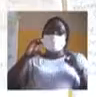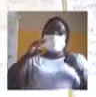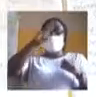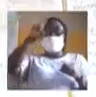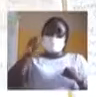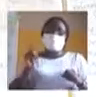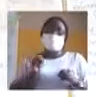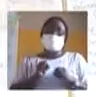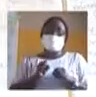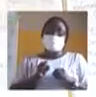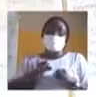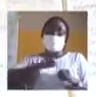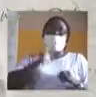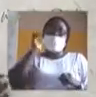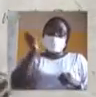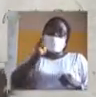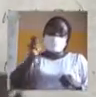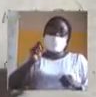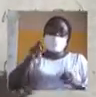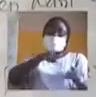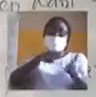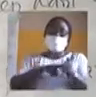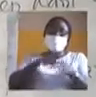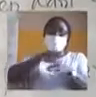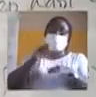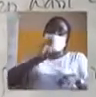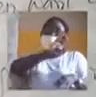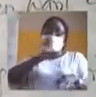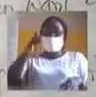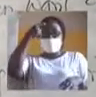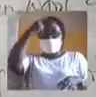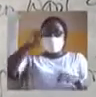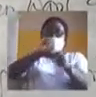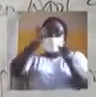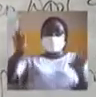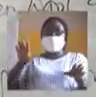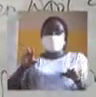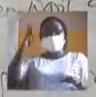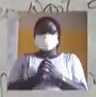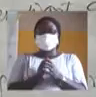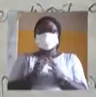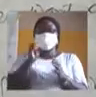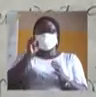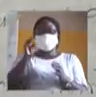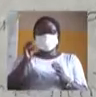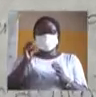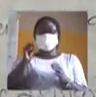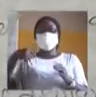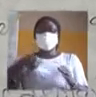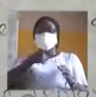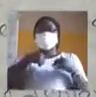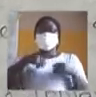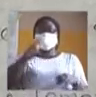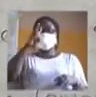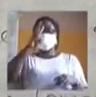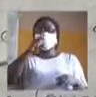for clarity purpose. Okay, so we have 2 questions there. The